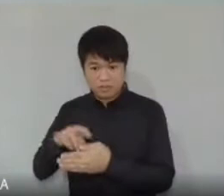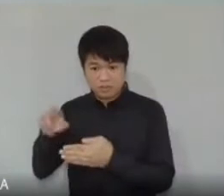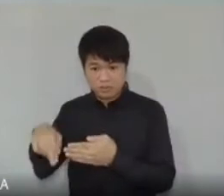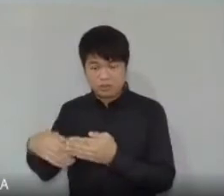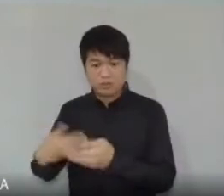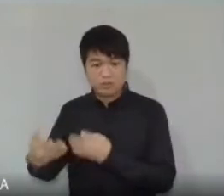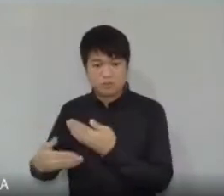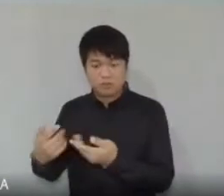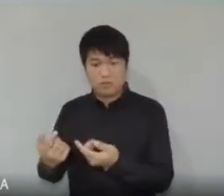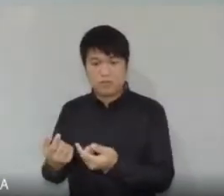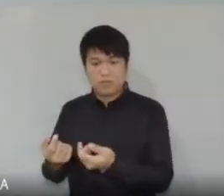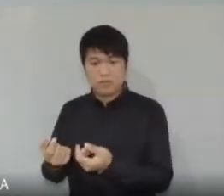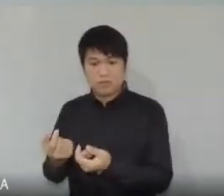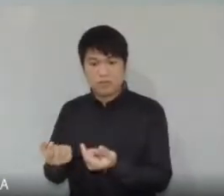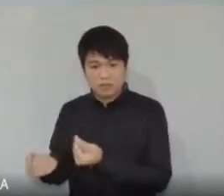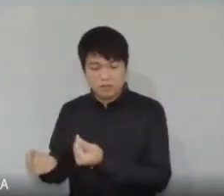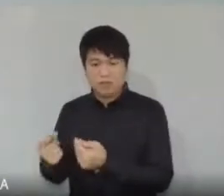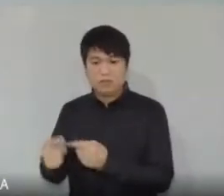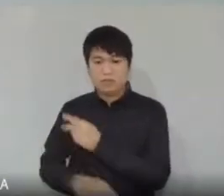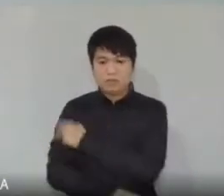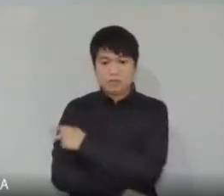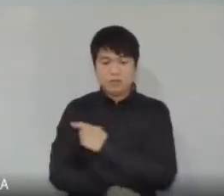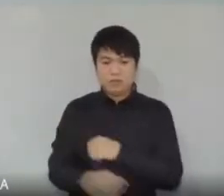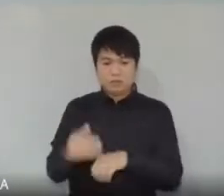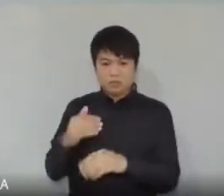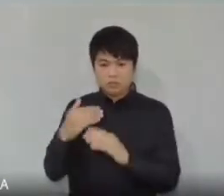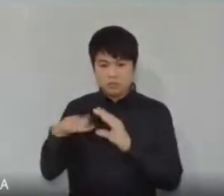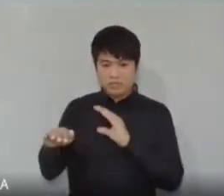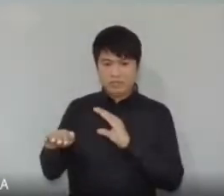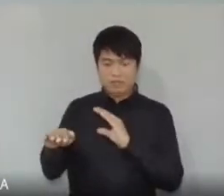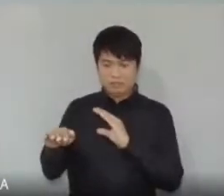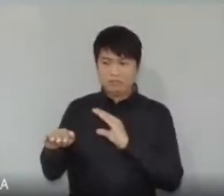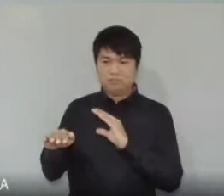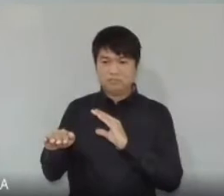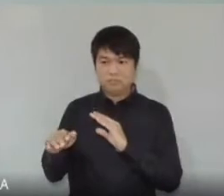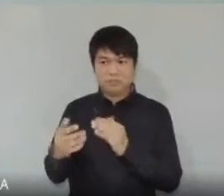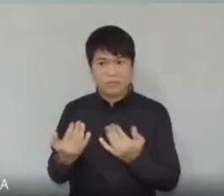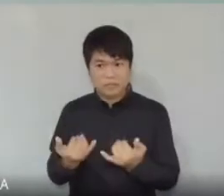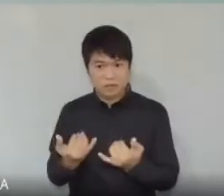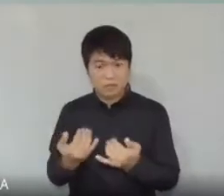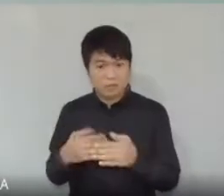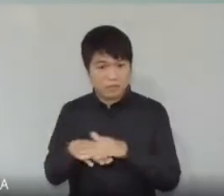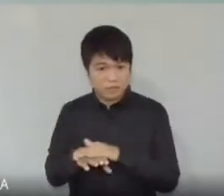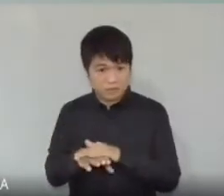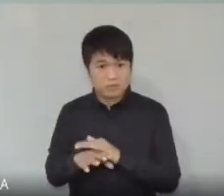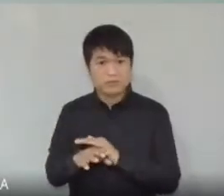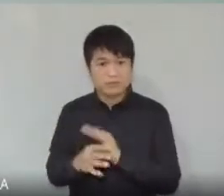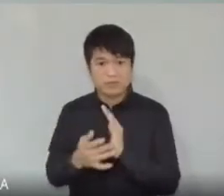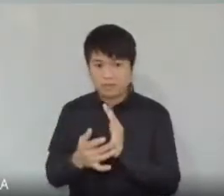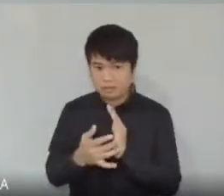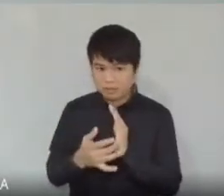an initiative to make healthcare accessible to the public during, especially this time of